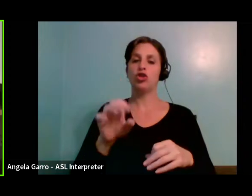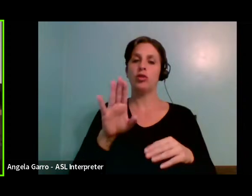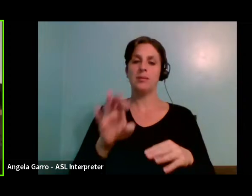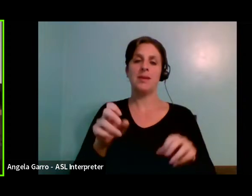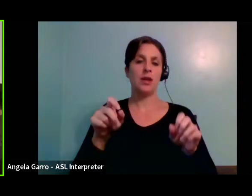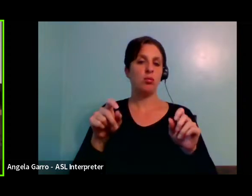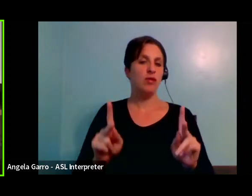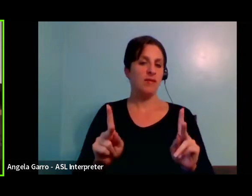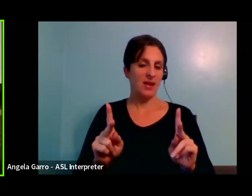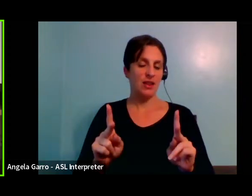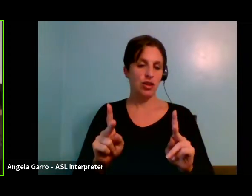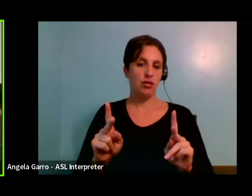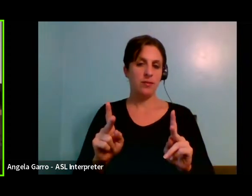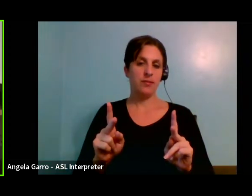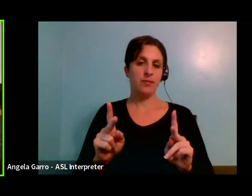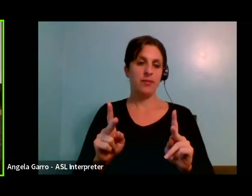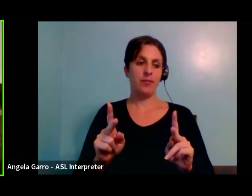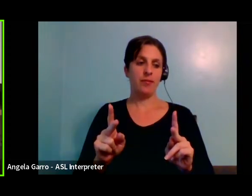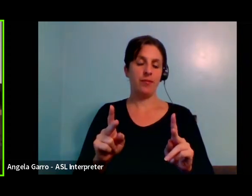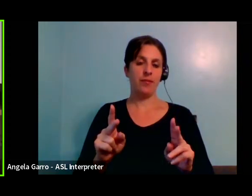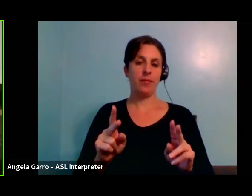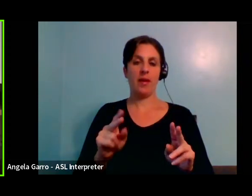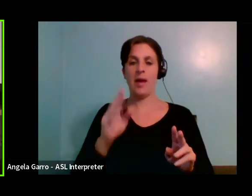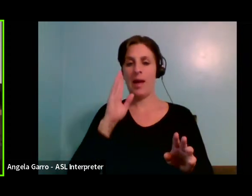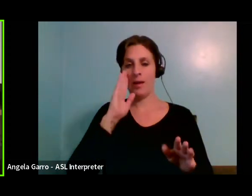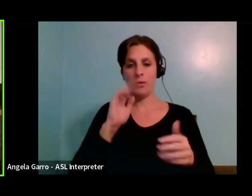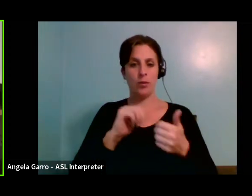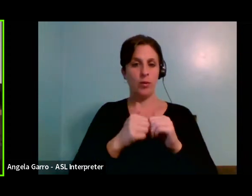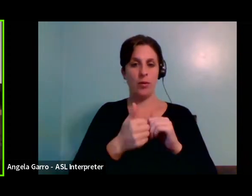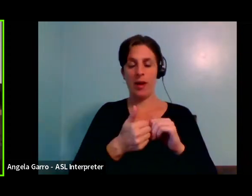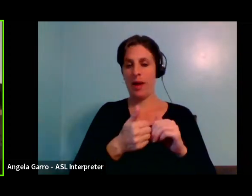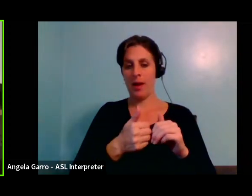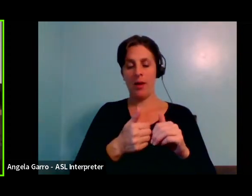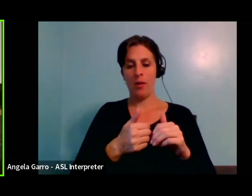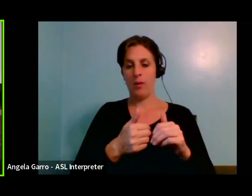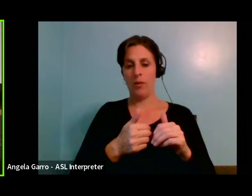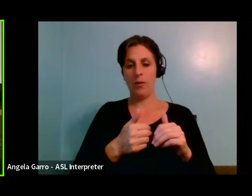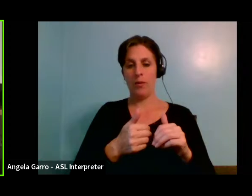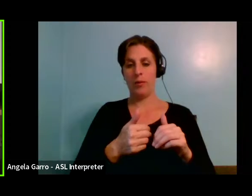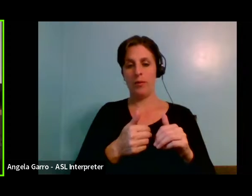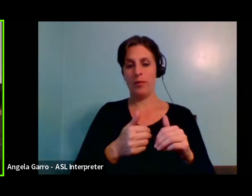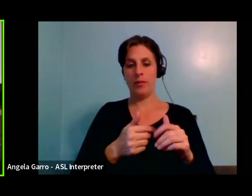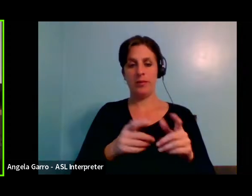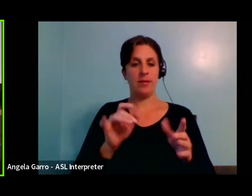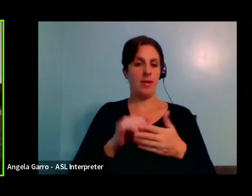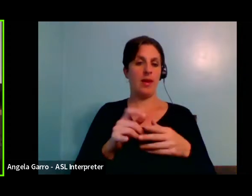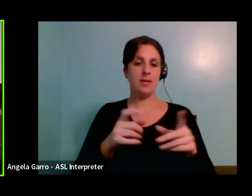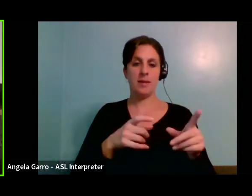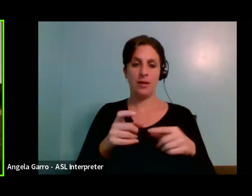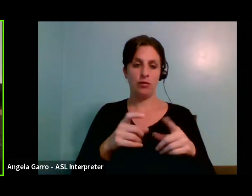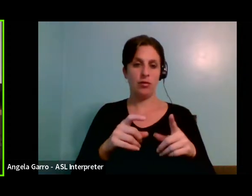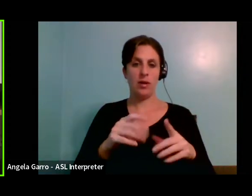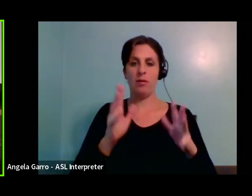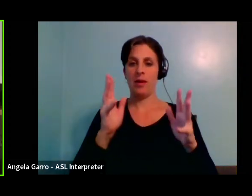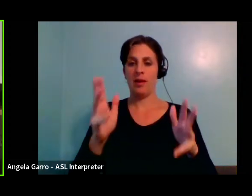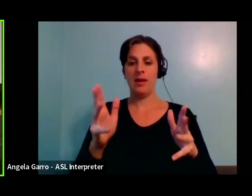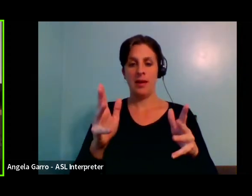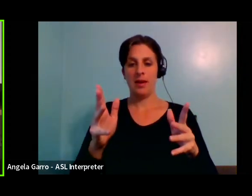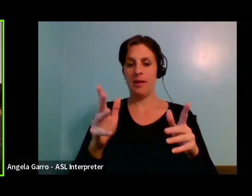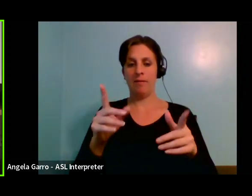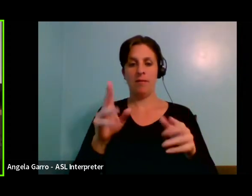privilege. So I don't know how that is managed. I'll leave that up to the sites,